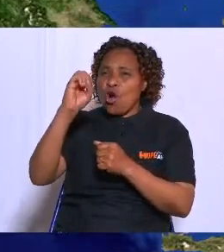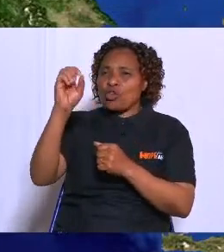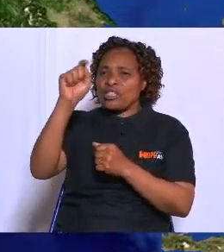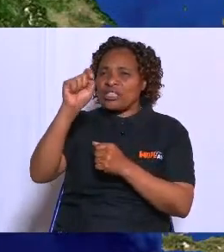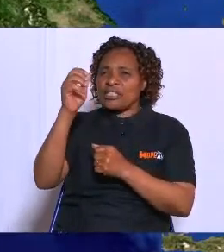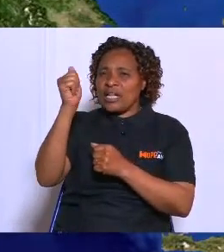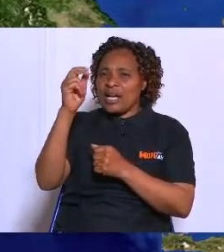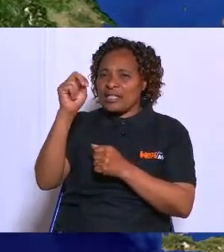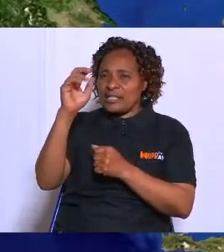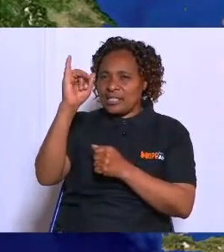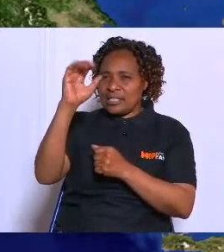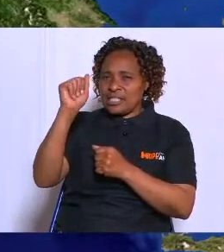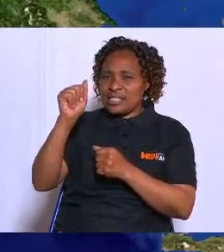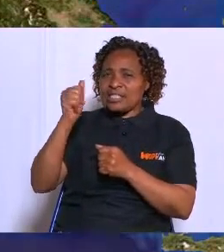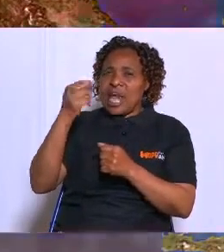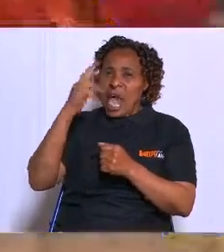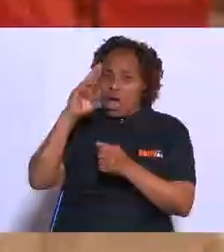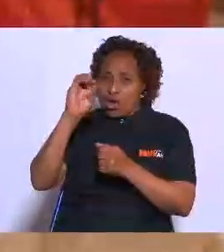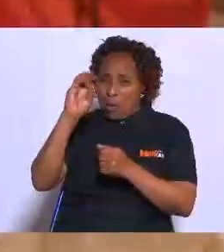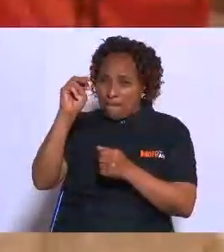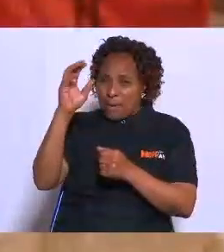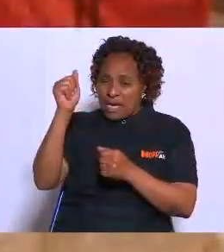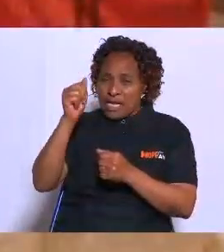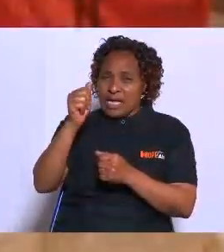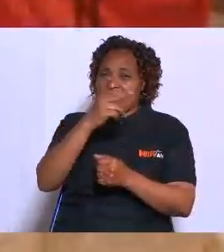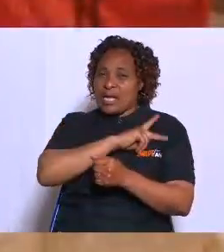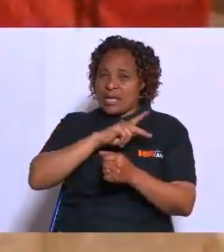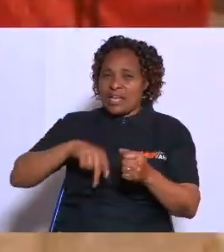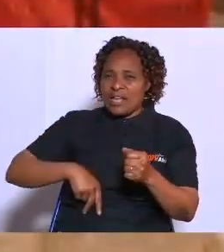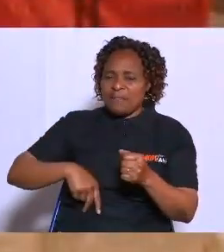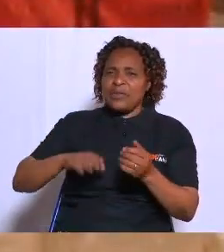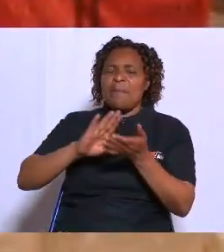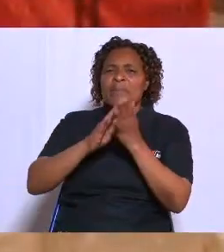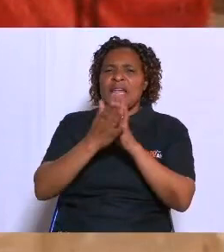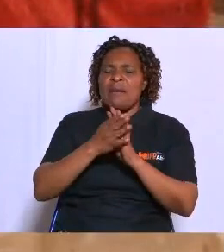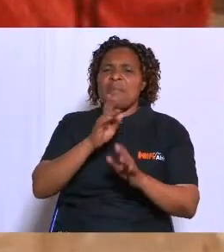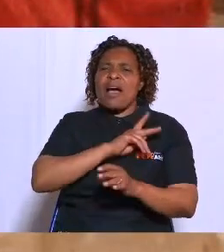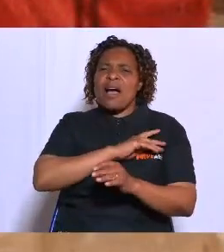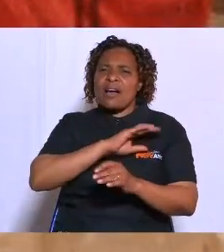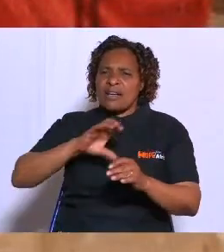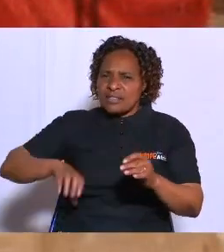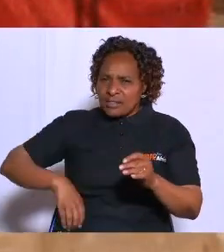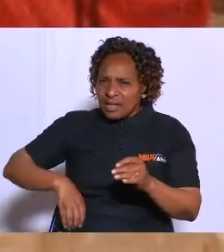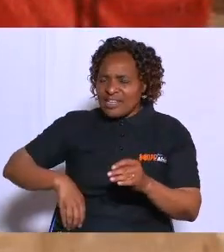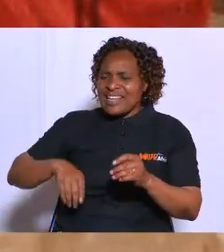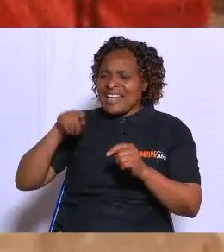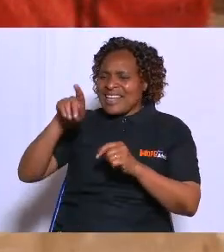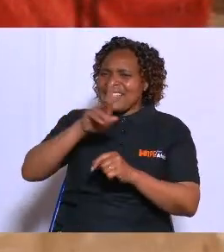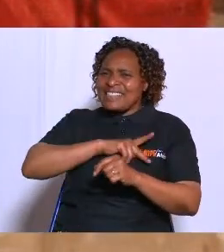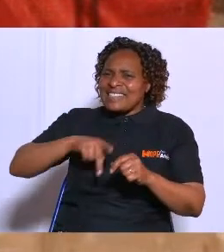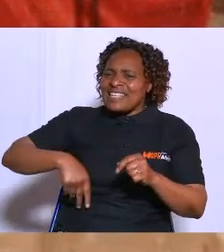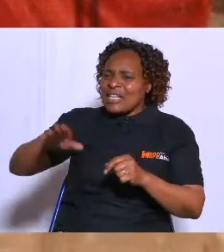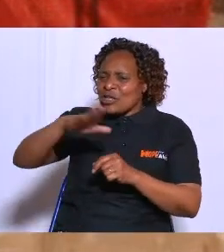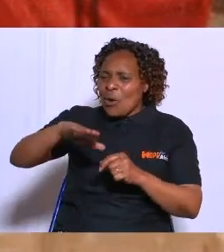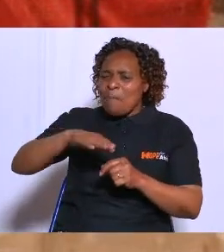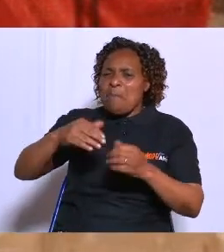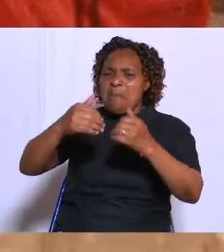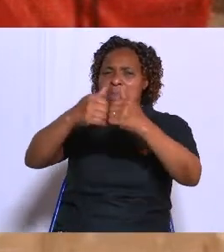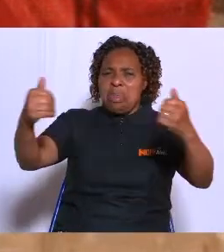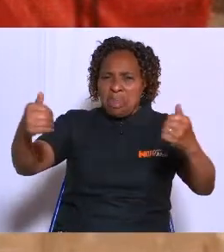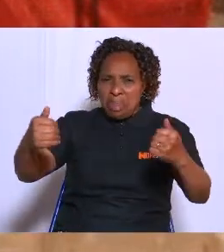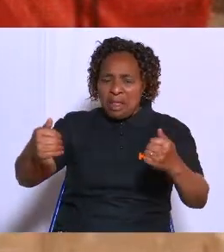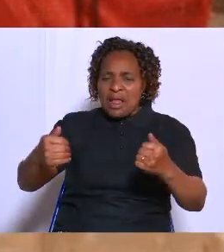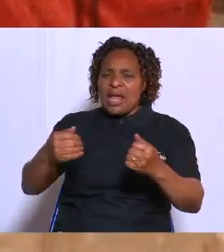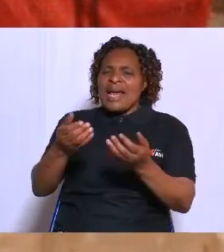Roman Emperor he became a Christian but he was concerned his Empire was falling apart he